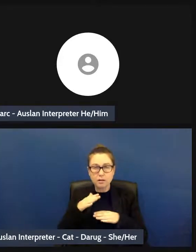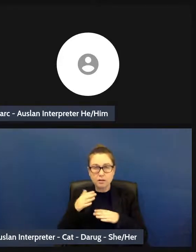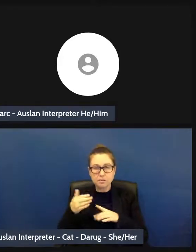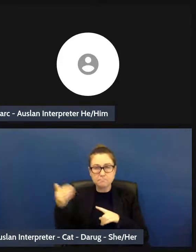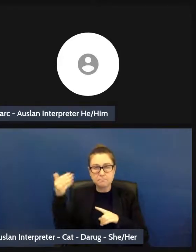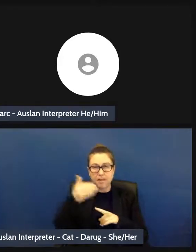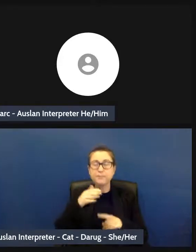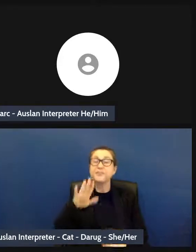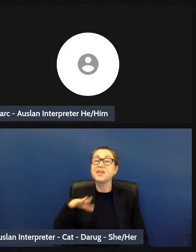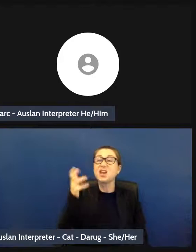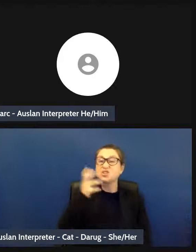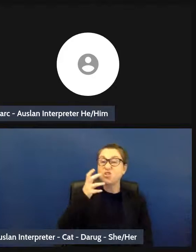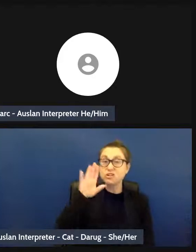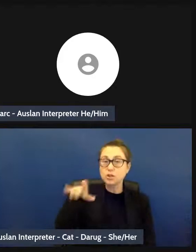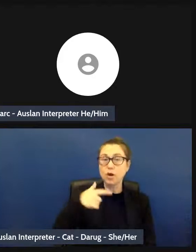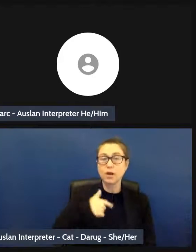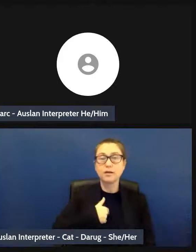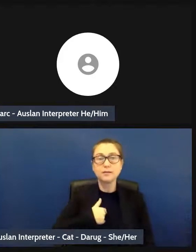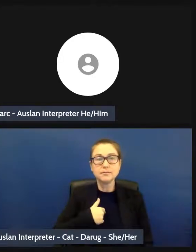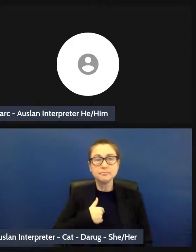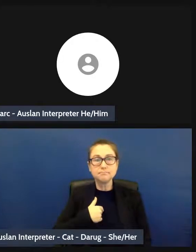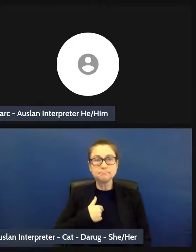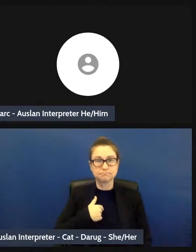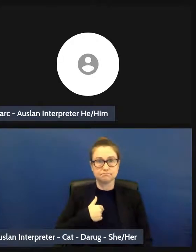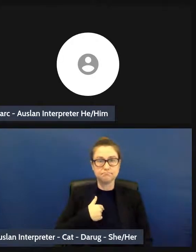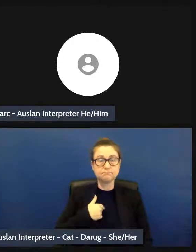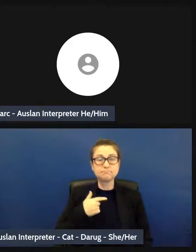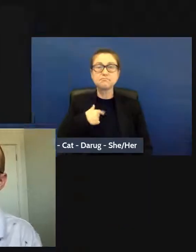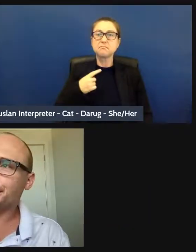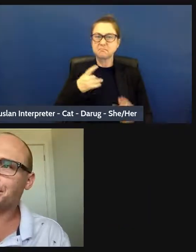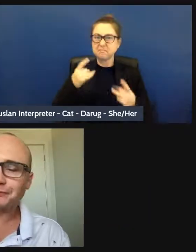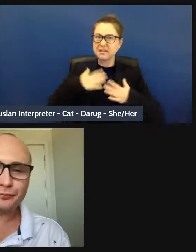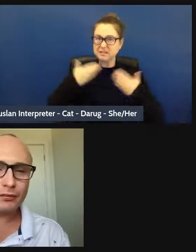Yeah, sorry. So yeah, just a bit more about myself.